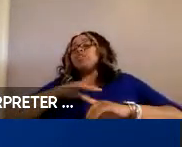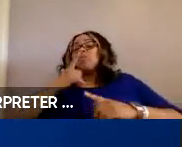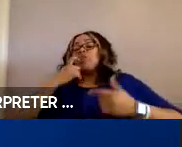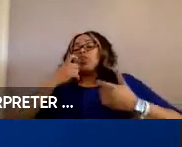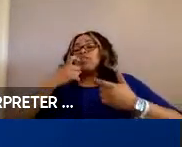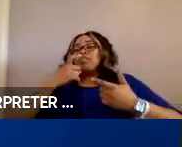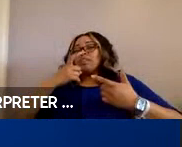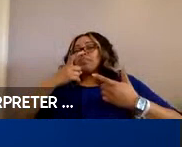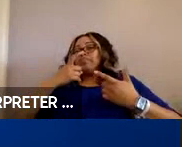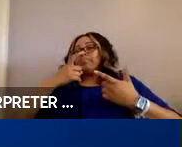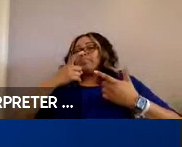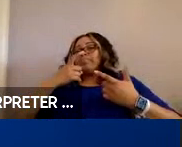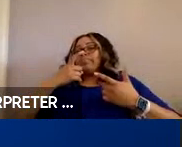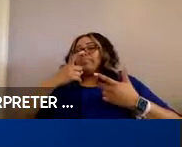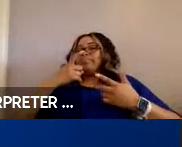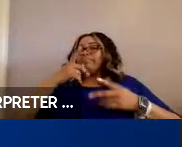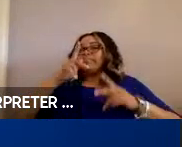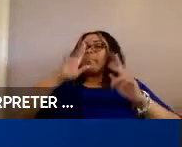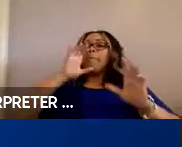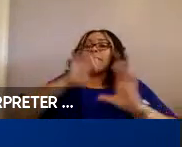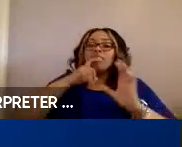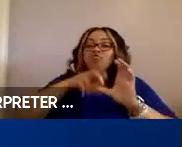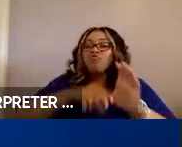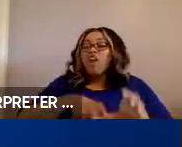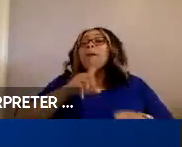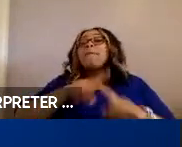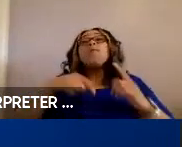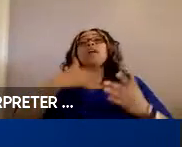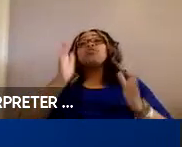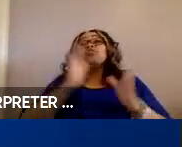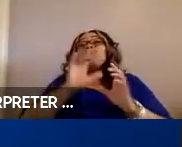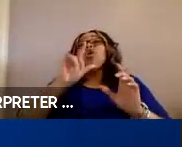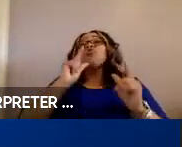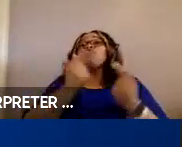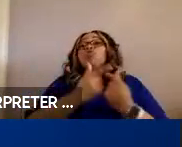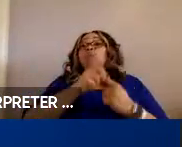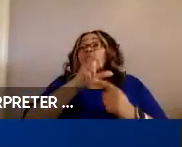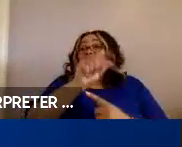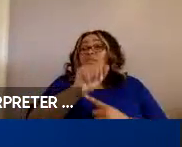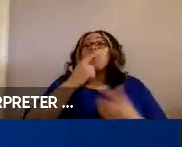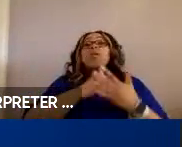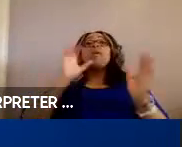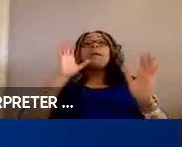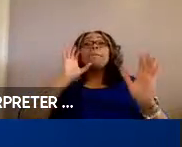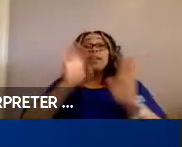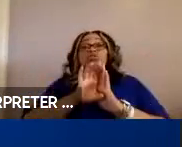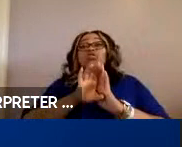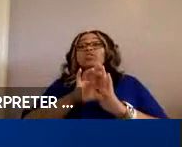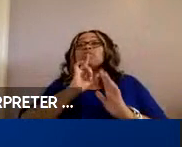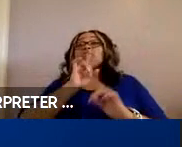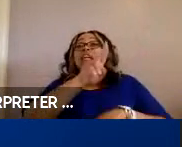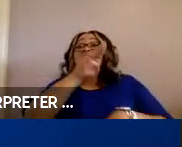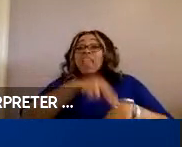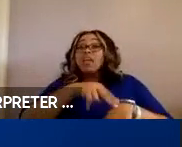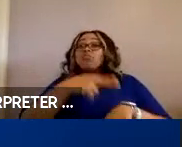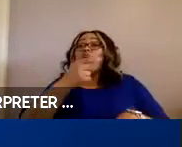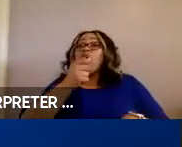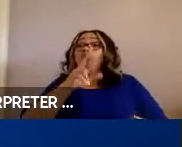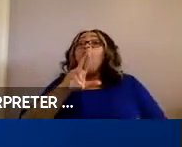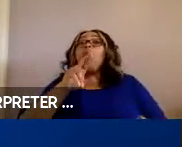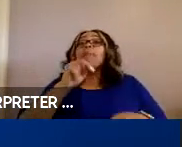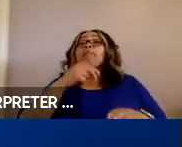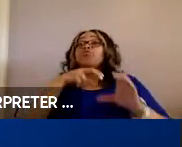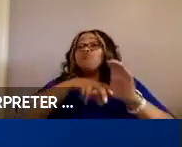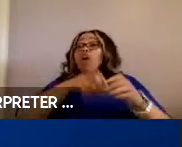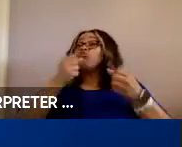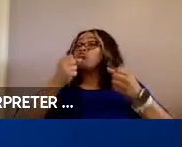board the vehicle. So we did have a small group with developmental disabilities go down for some photos to National Harbor to ride it on the